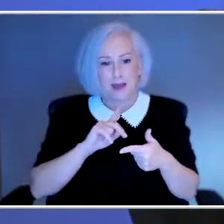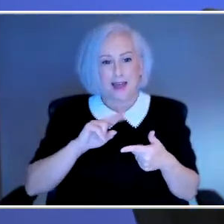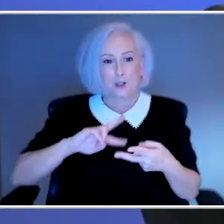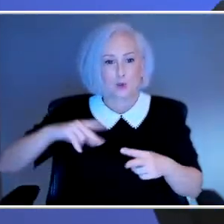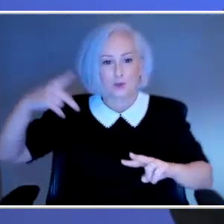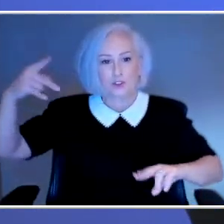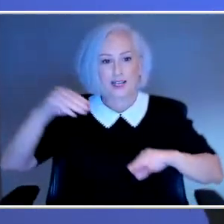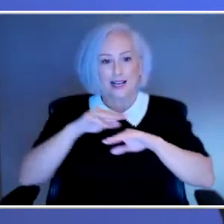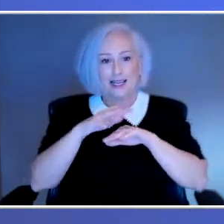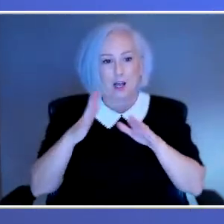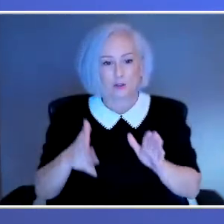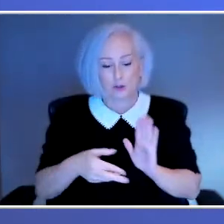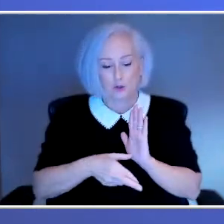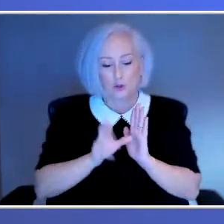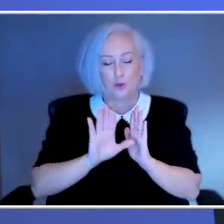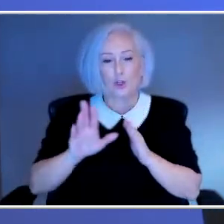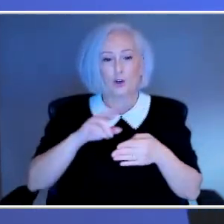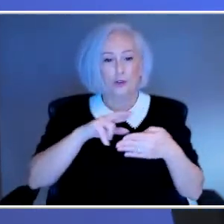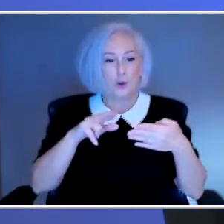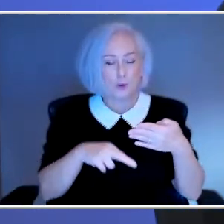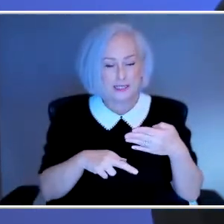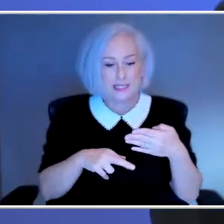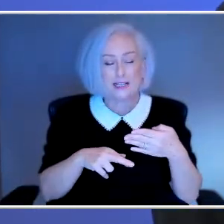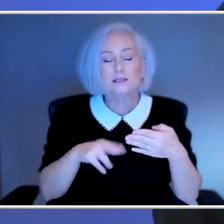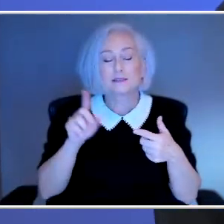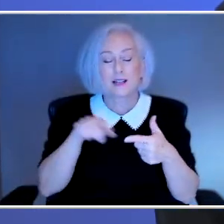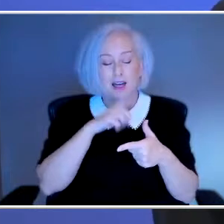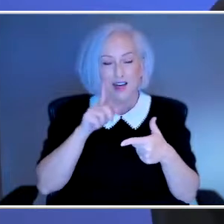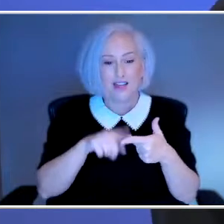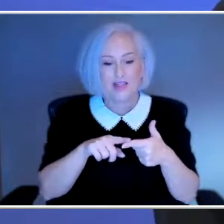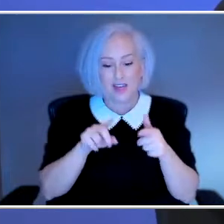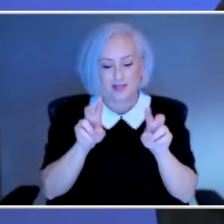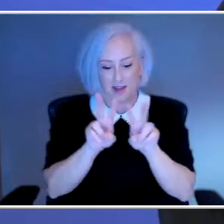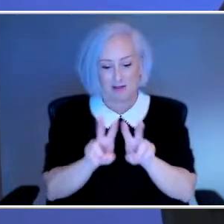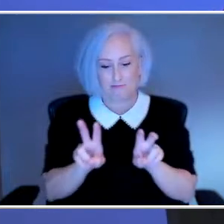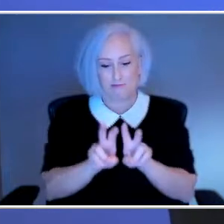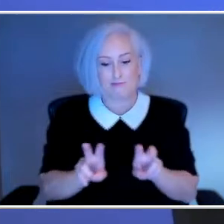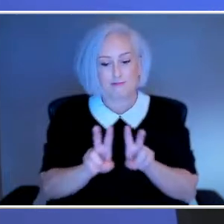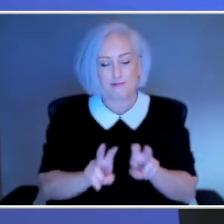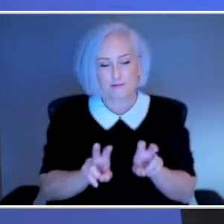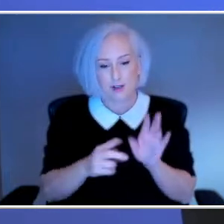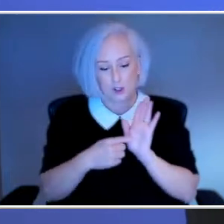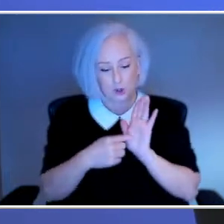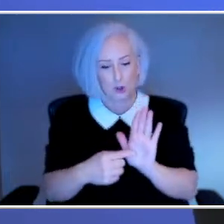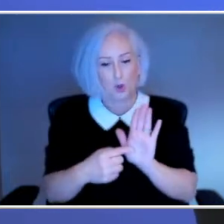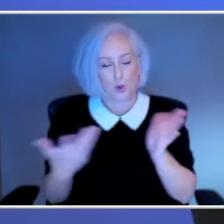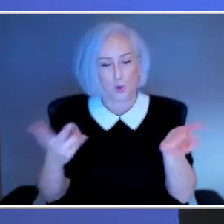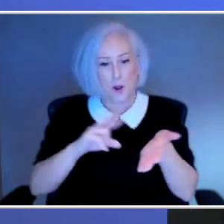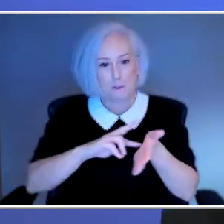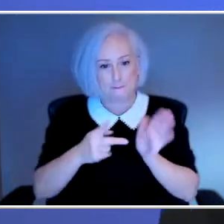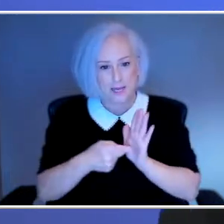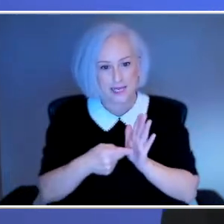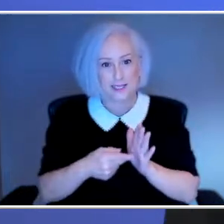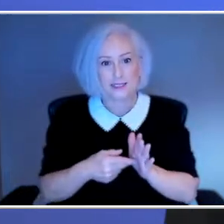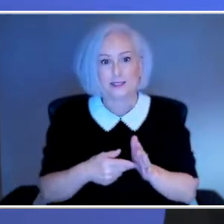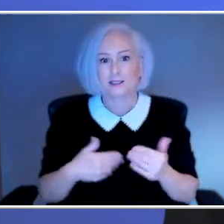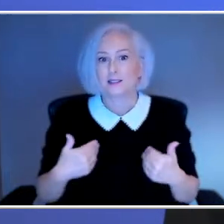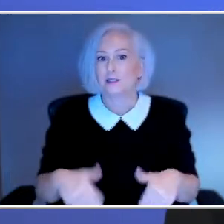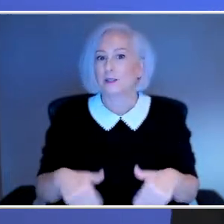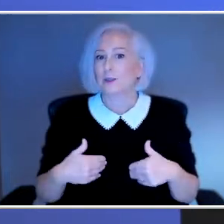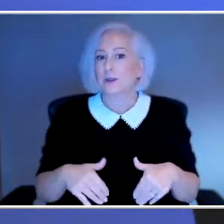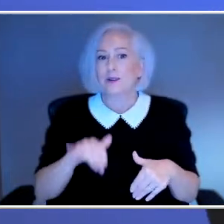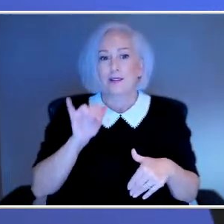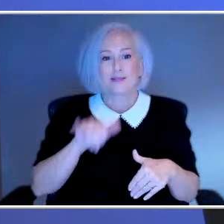your results. And then they break it down to you, what this means. And it opened up a door